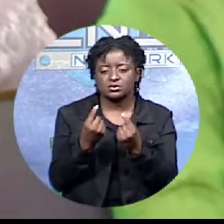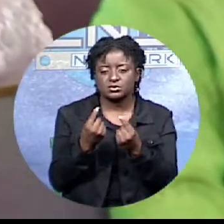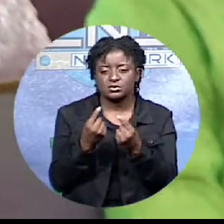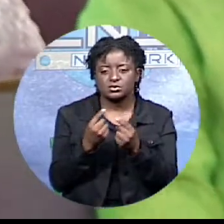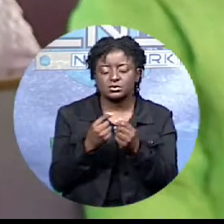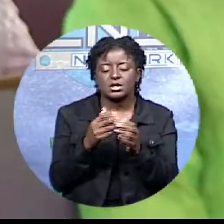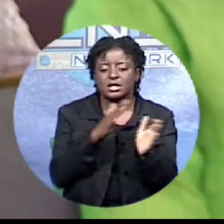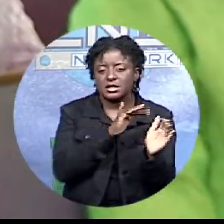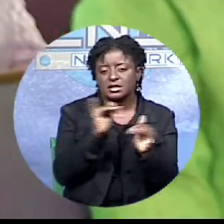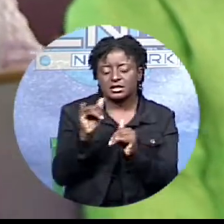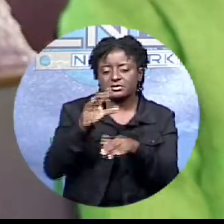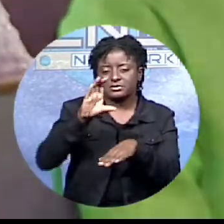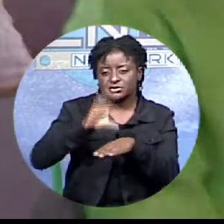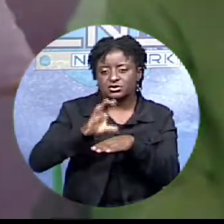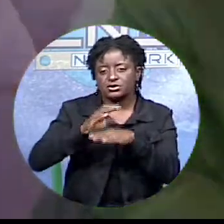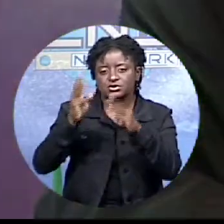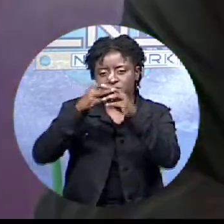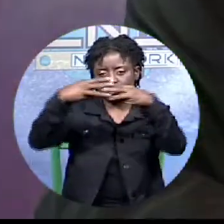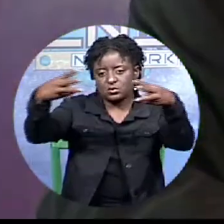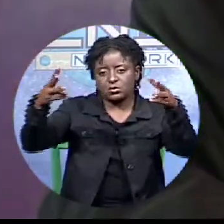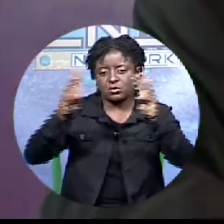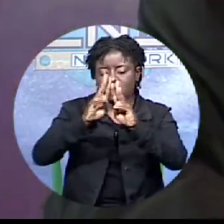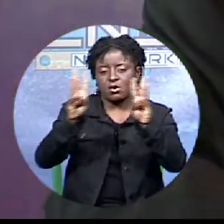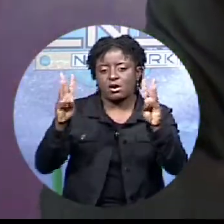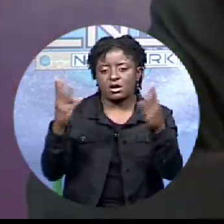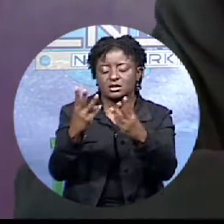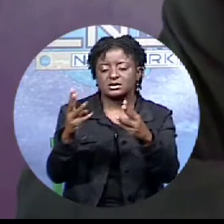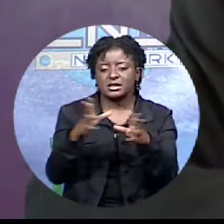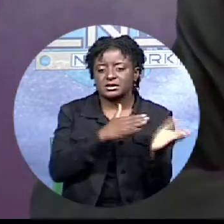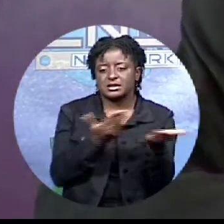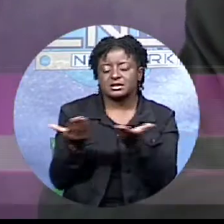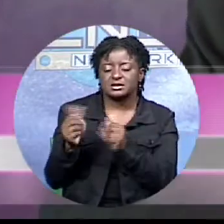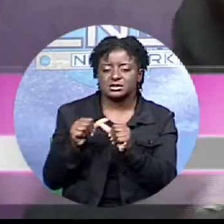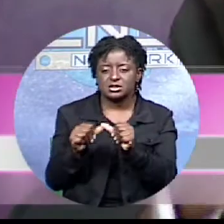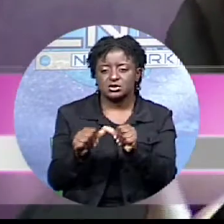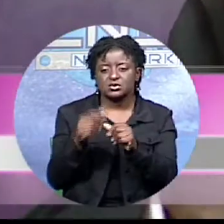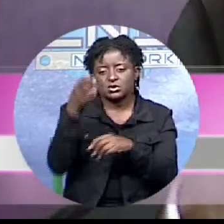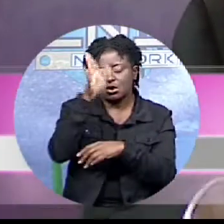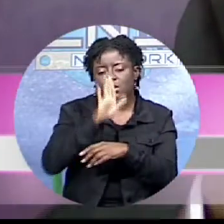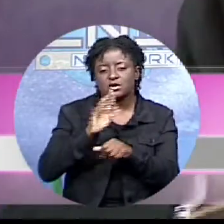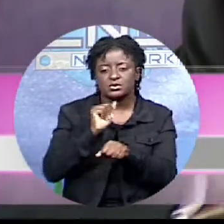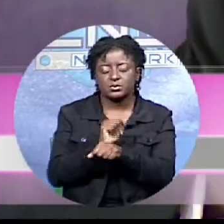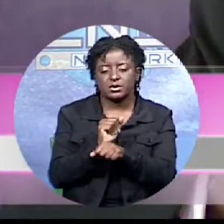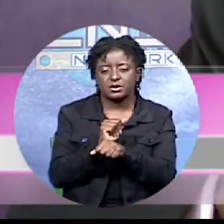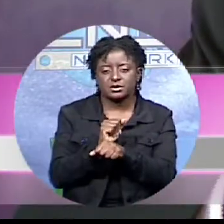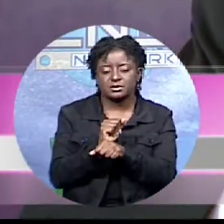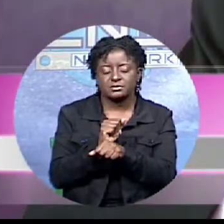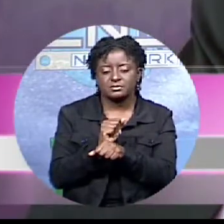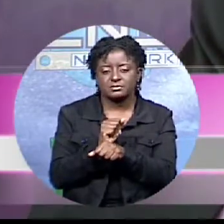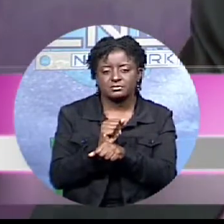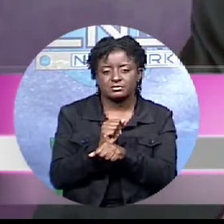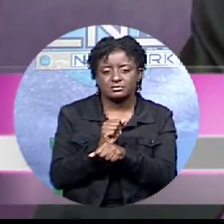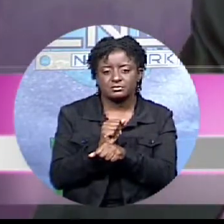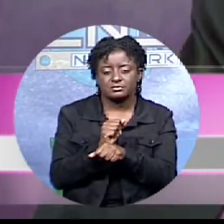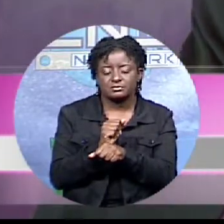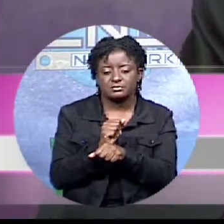work. It's apparent to me in a setting like this,